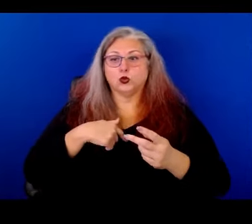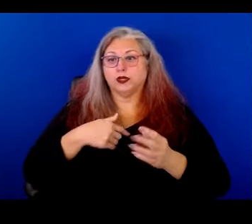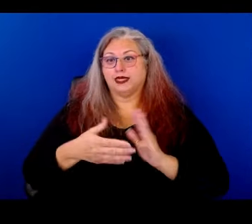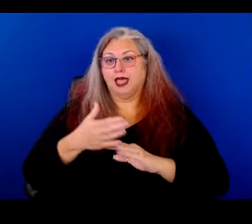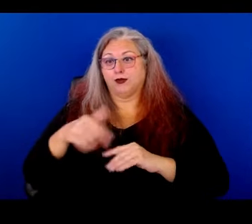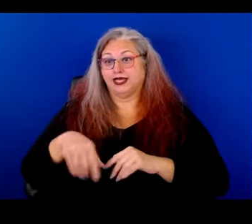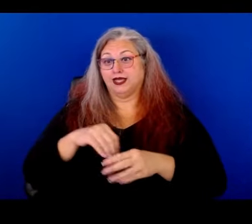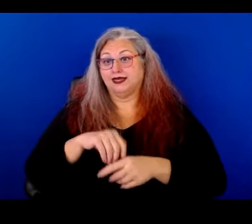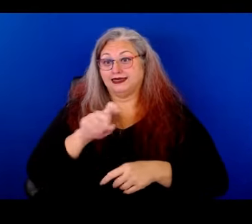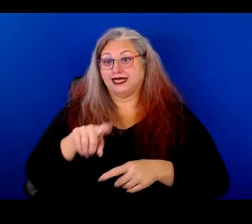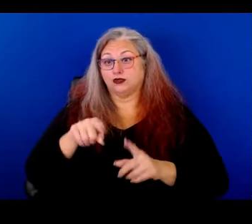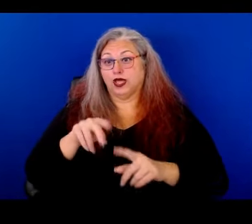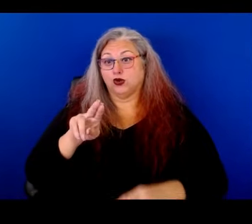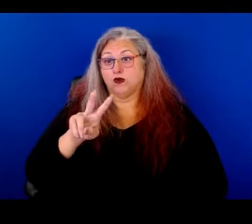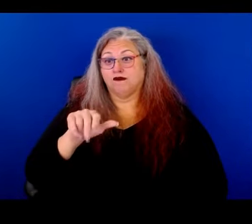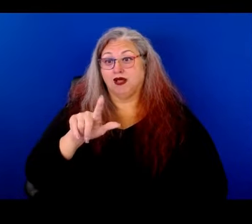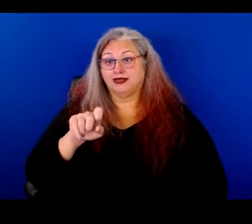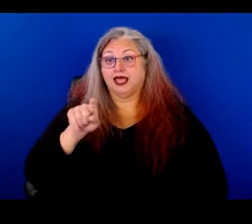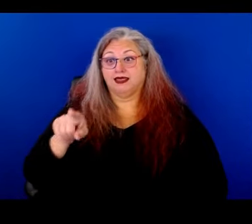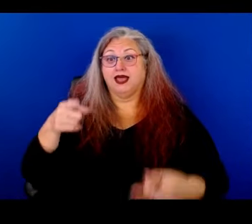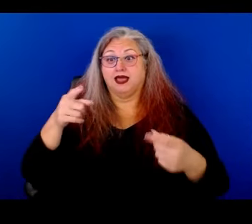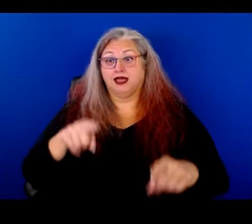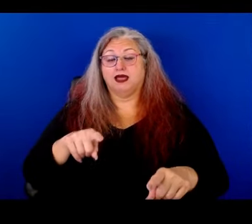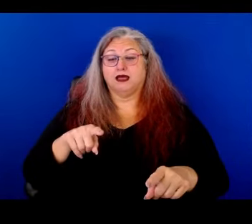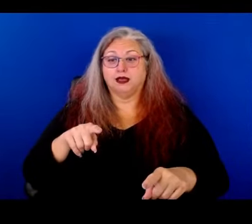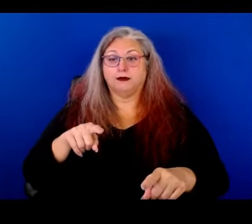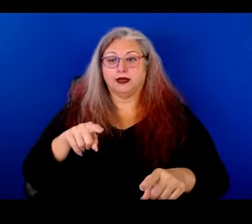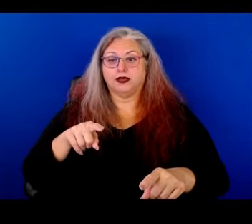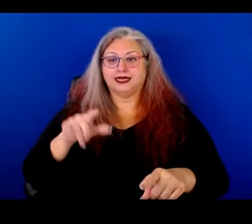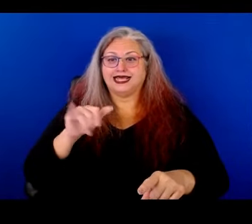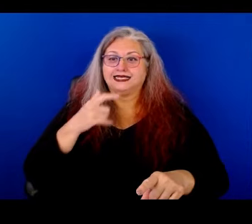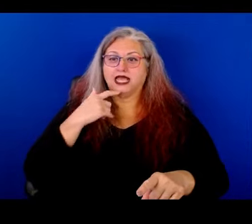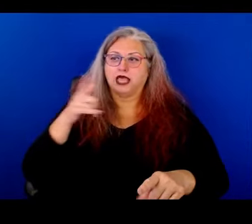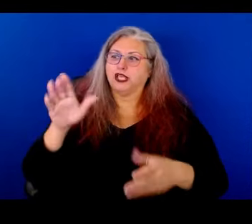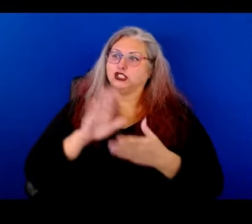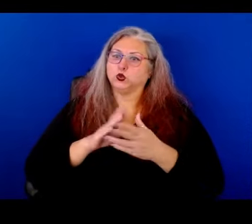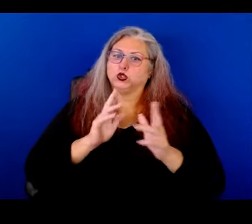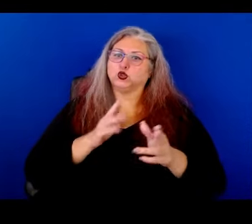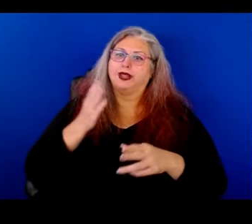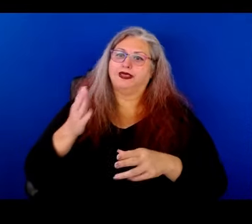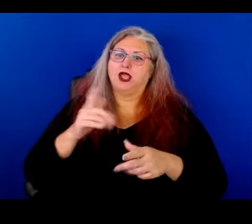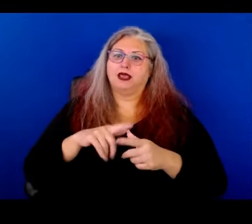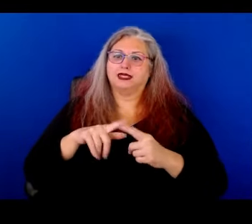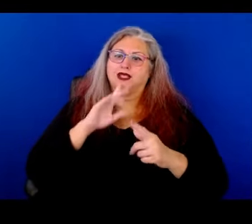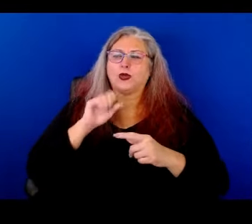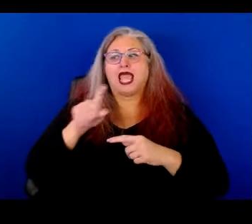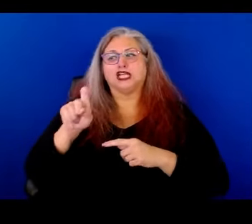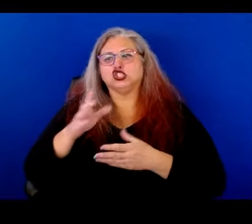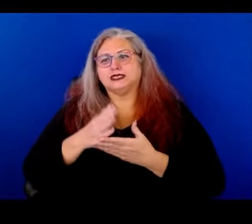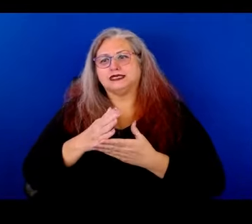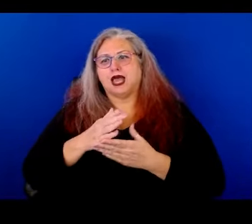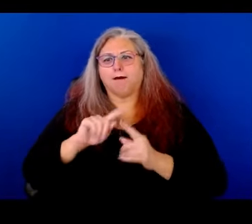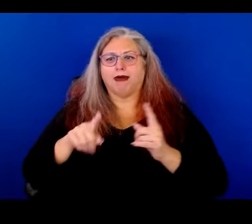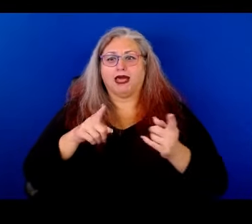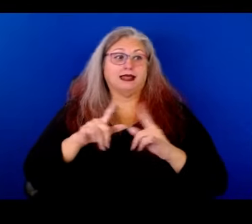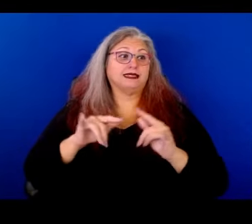in Texas for when Uvalde happened, and it's like it would be like saying there's a school shooter in there, and it's like, yeah, he really needs to stop. And